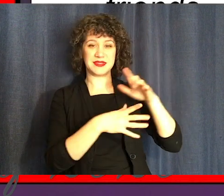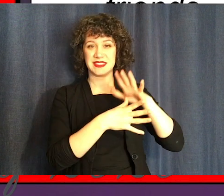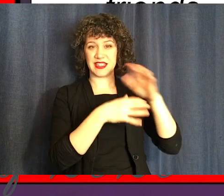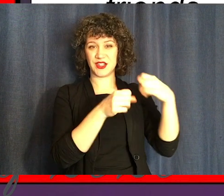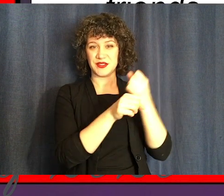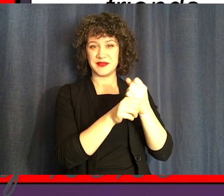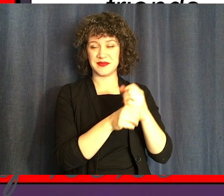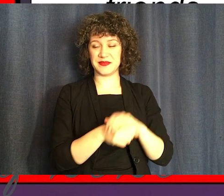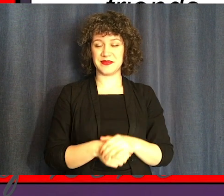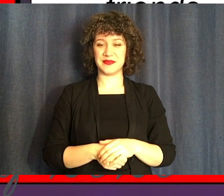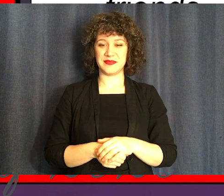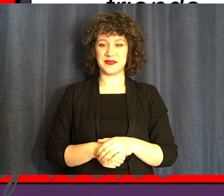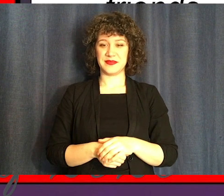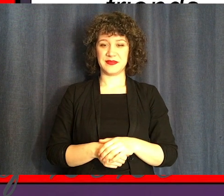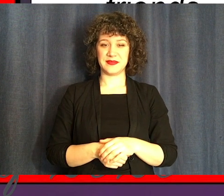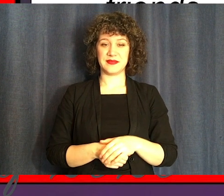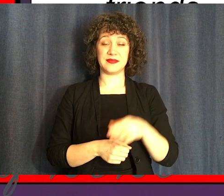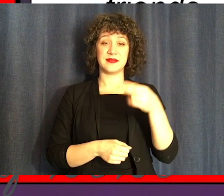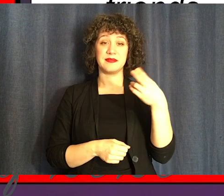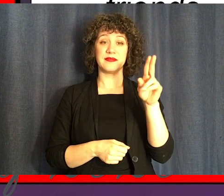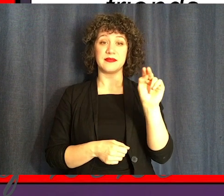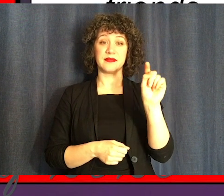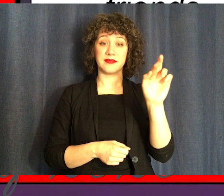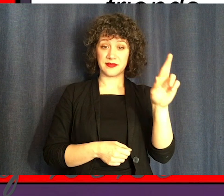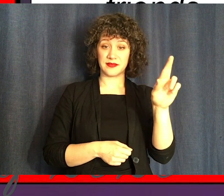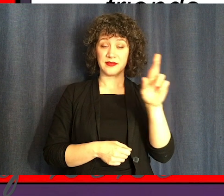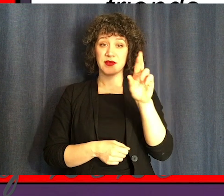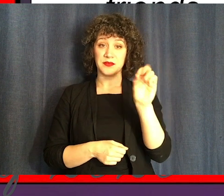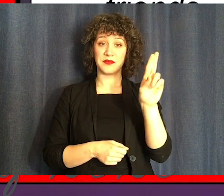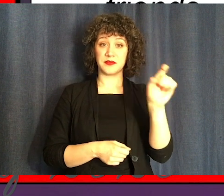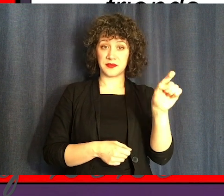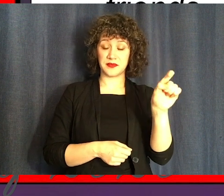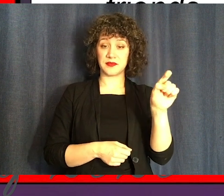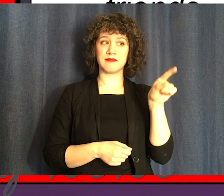Hunter Rowe. Hunter would like to thank his family and friends.